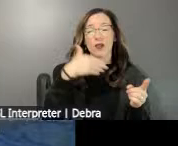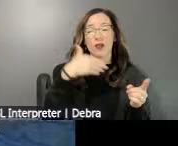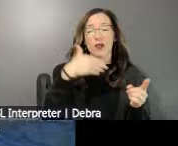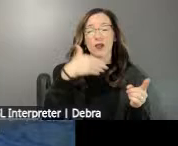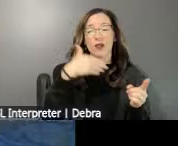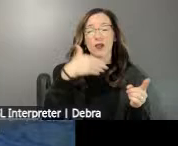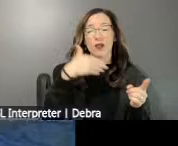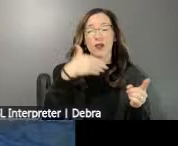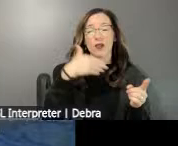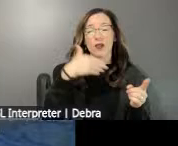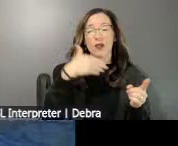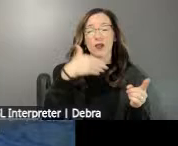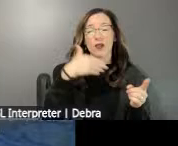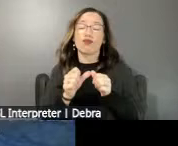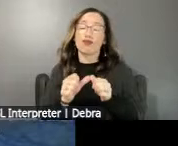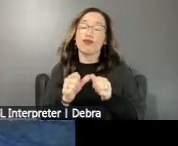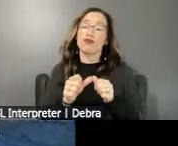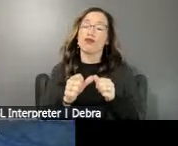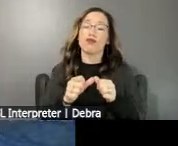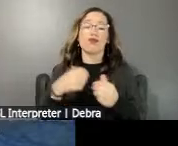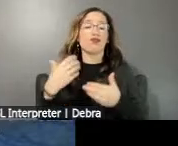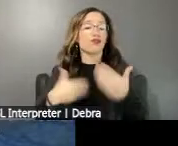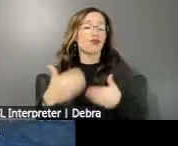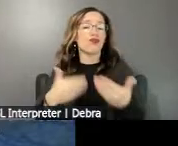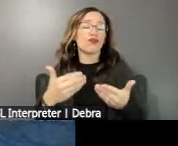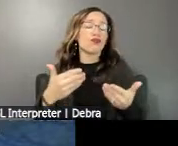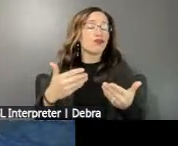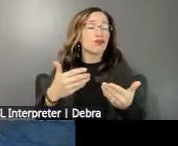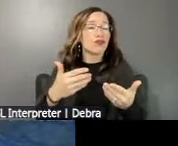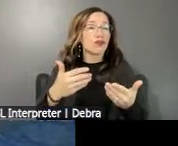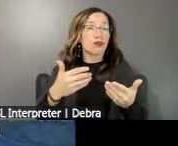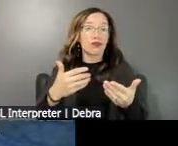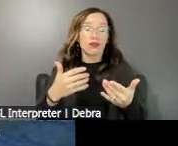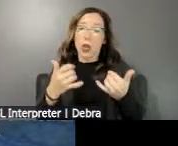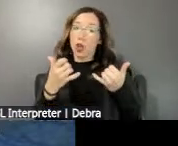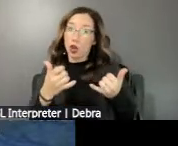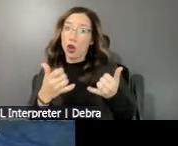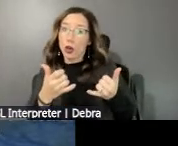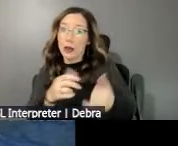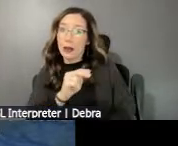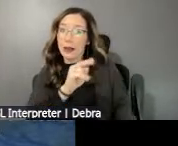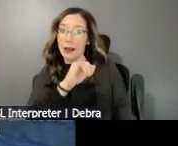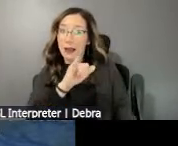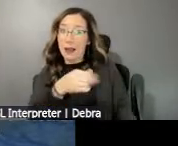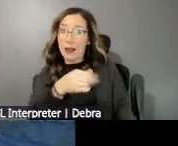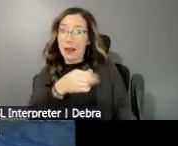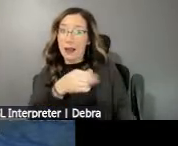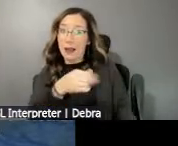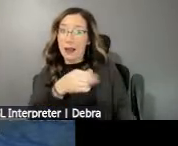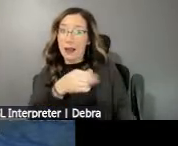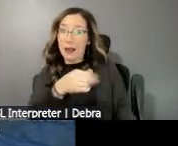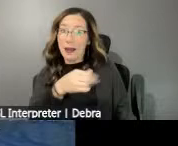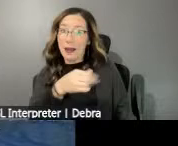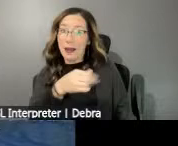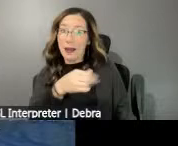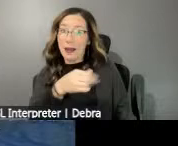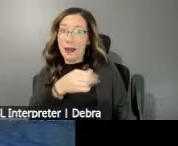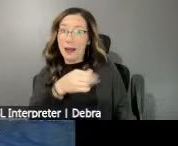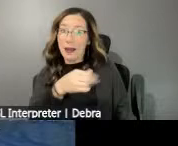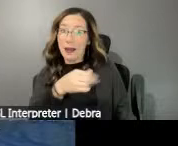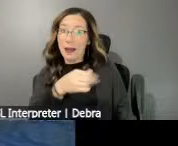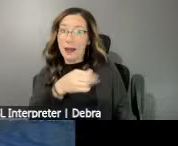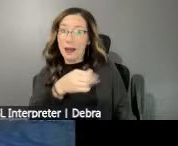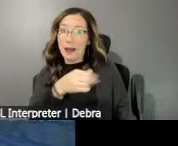ongoing and is ongoing under the current NIH director, who formed a Council of Councils